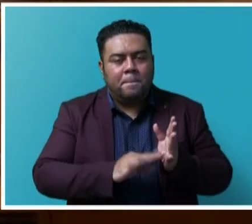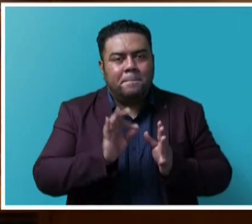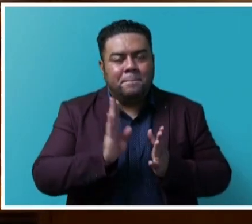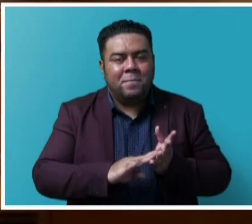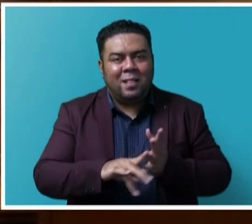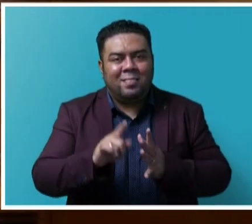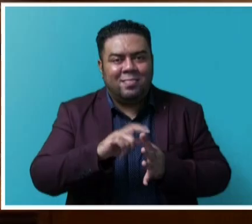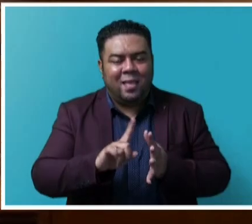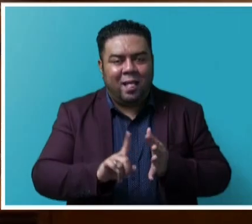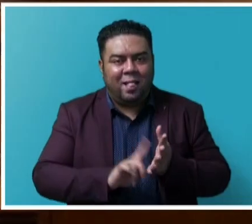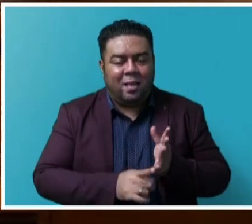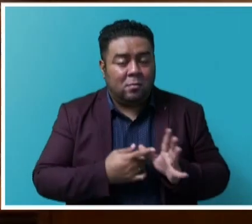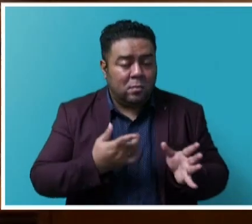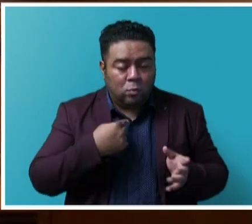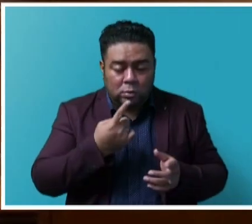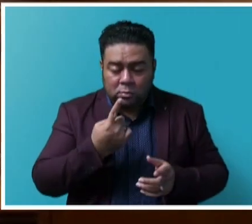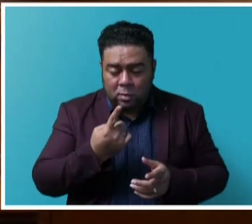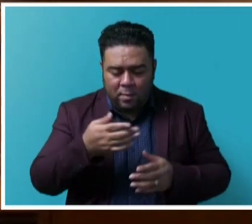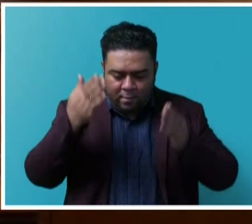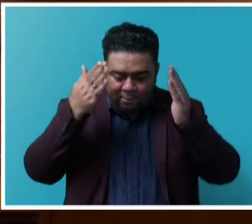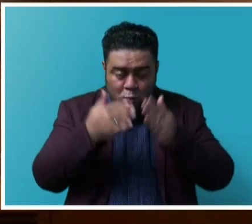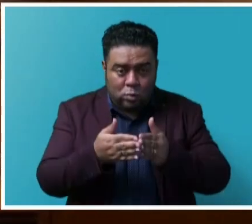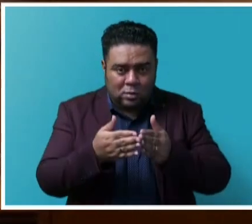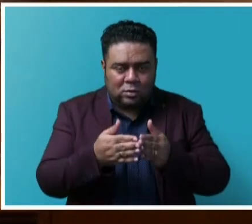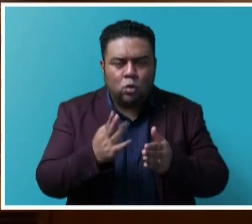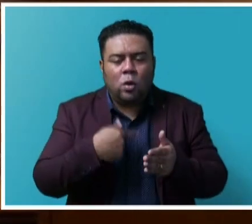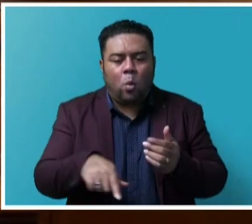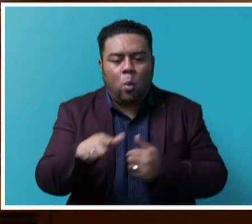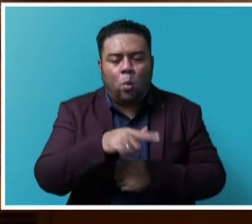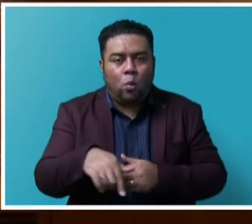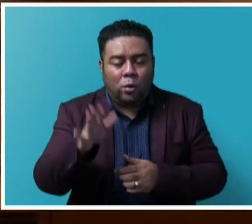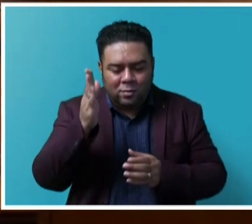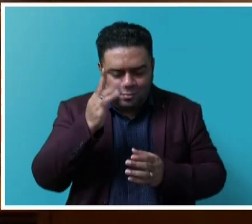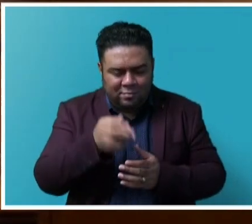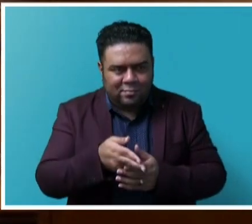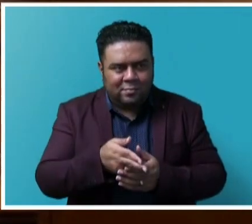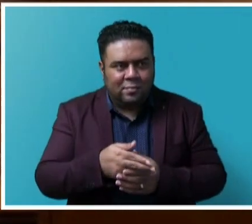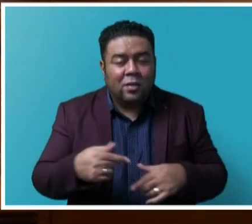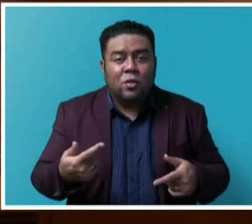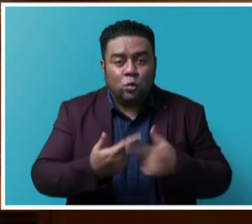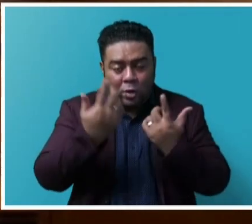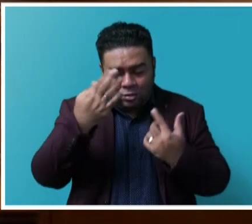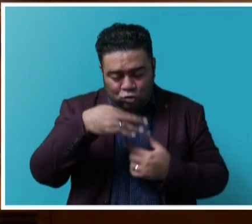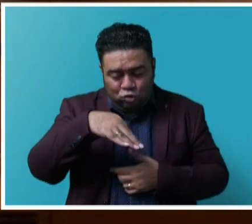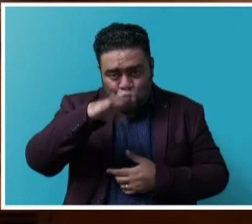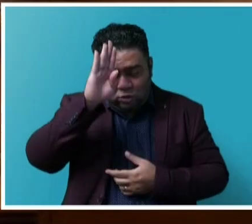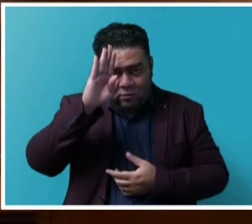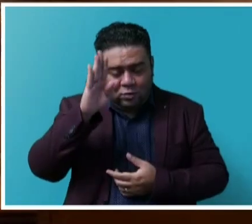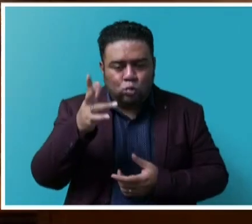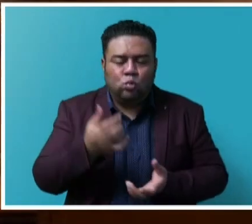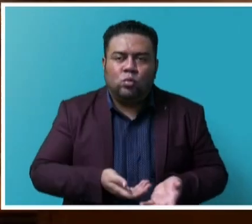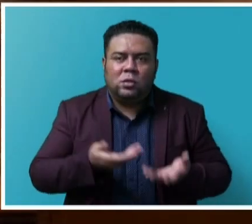to support that by focusing on our local heroes, the great chiefs who ceded these